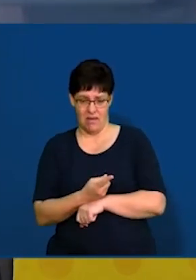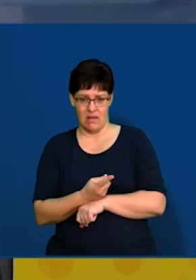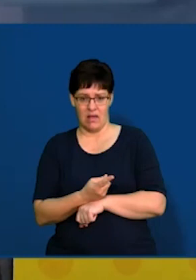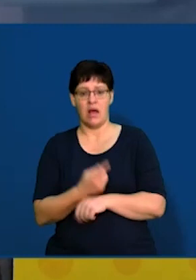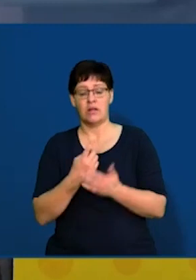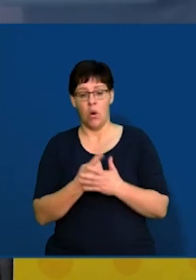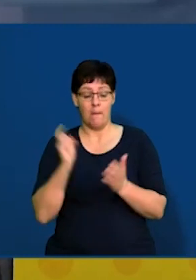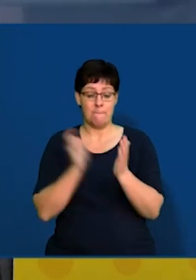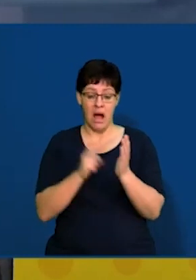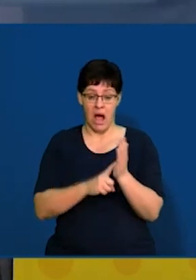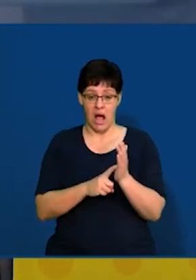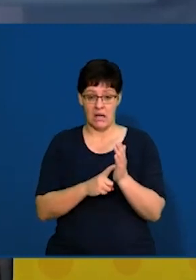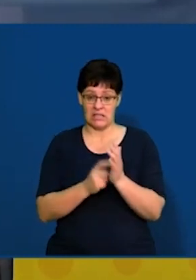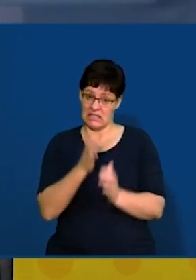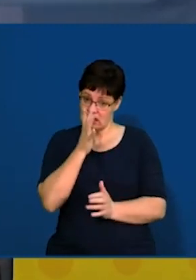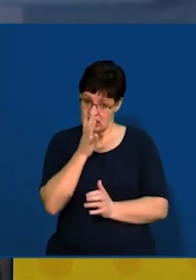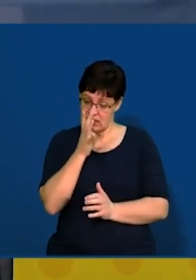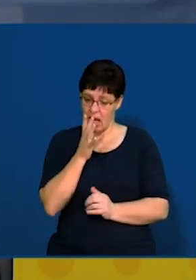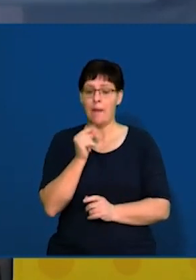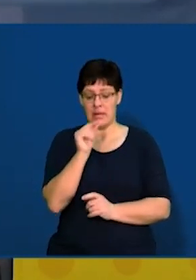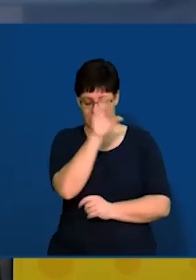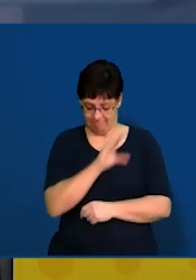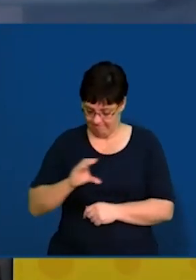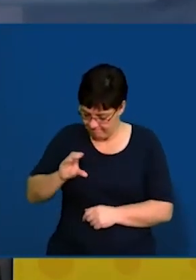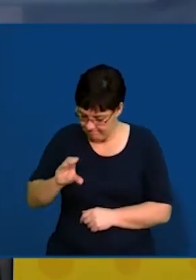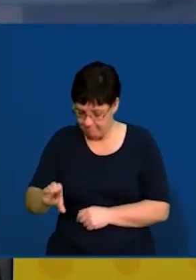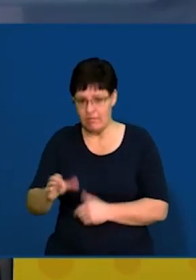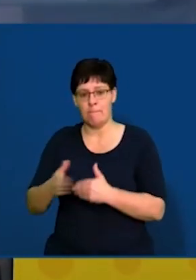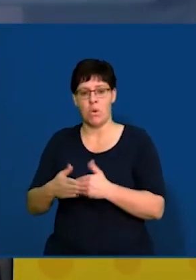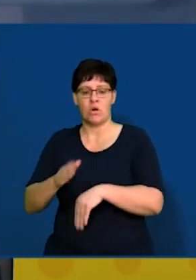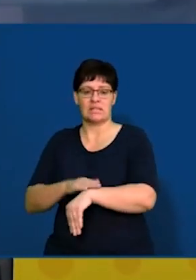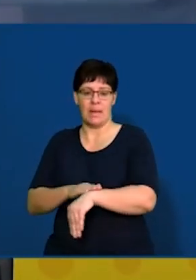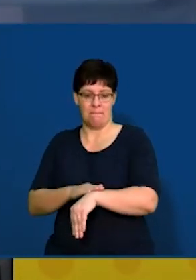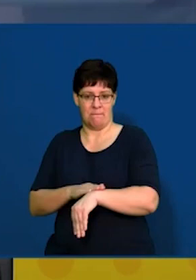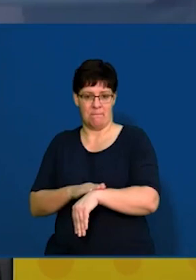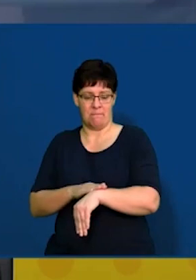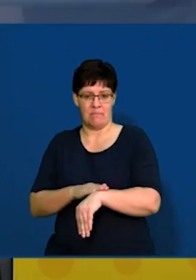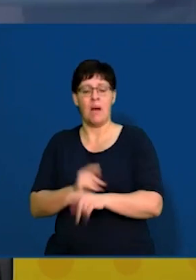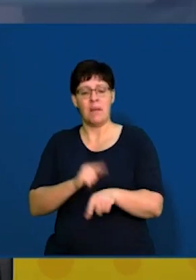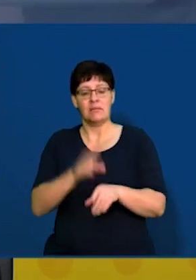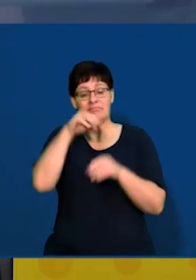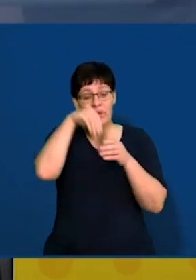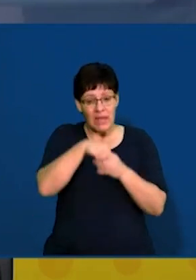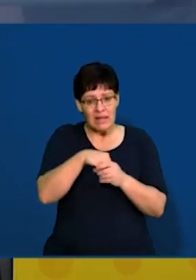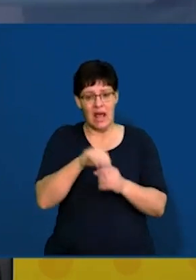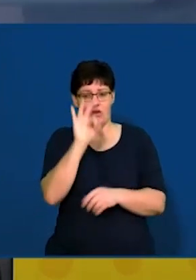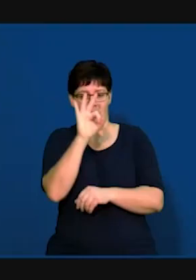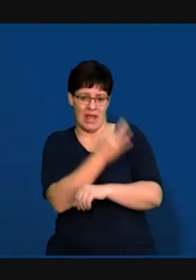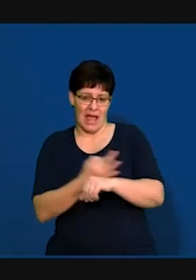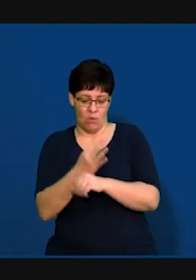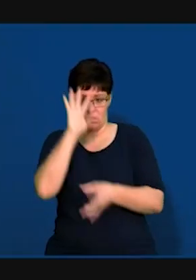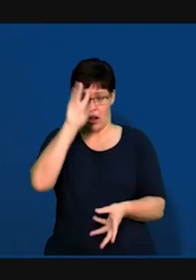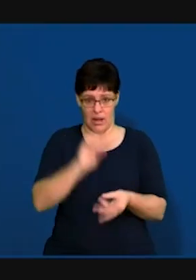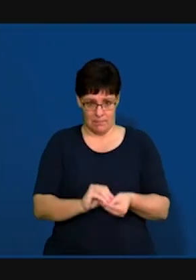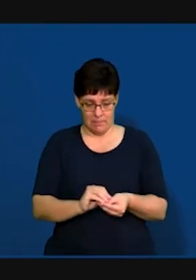of marks, you need to allocate correspondingly, a longer period of time. But it should be within the 3 hours in